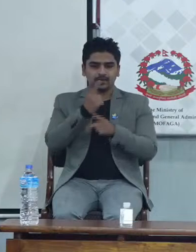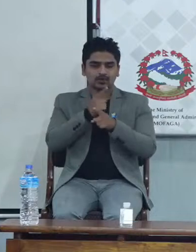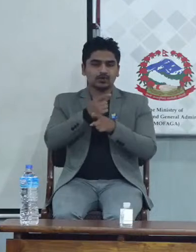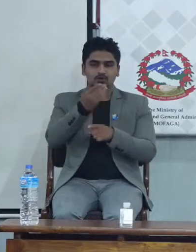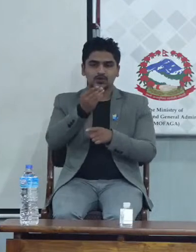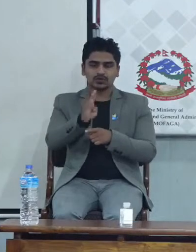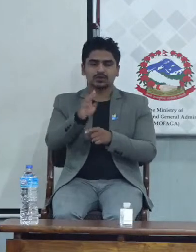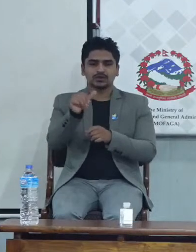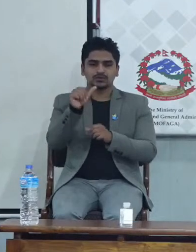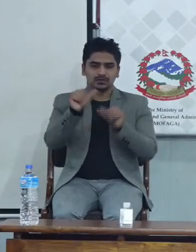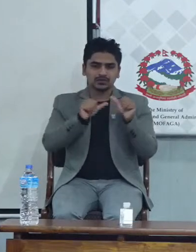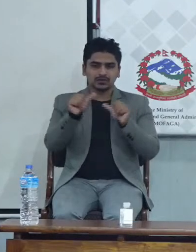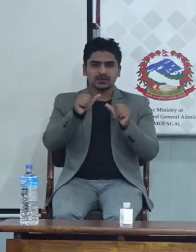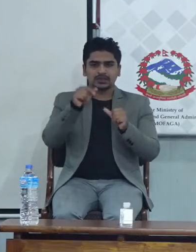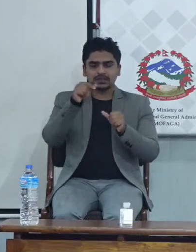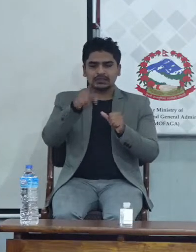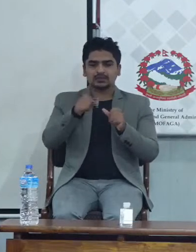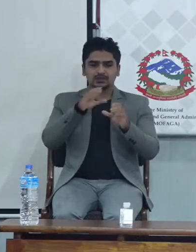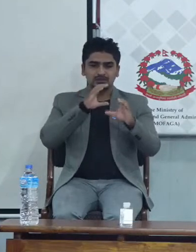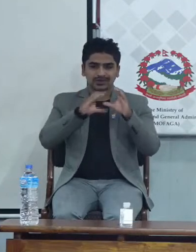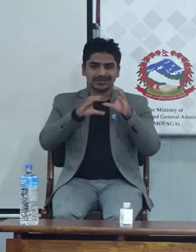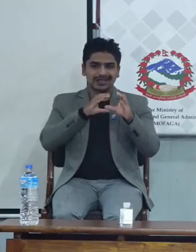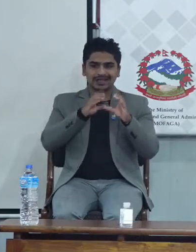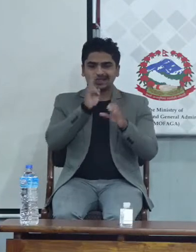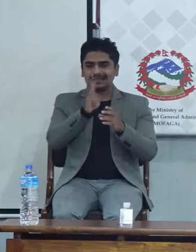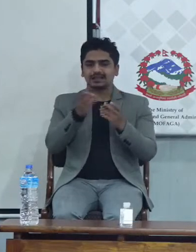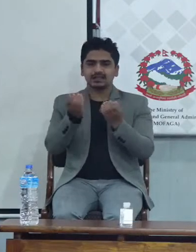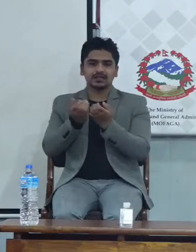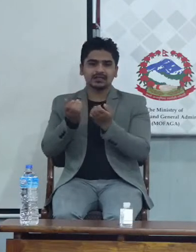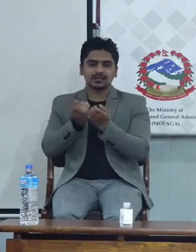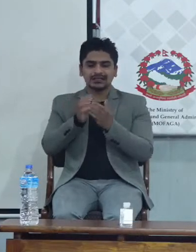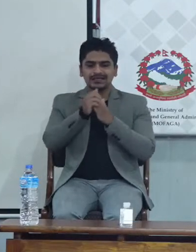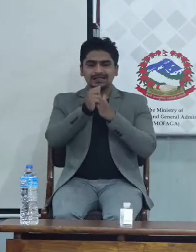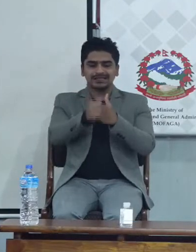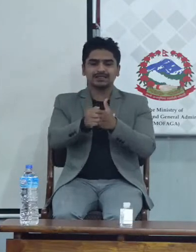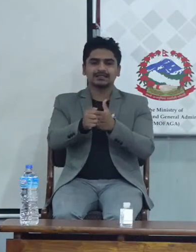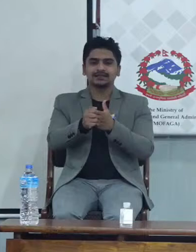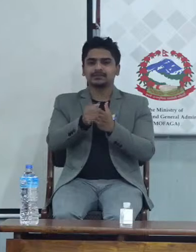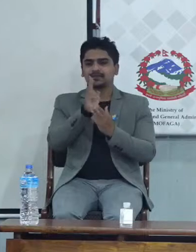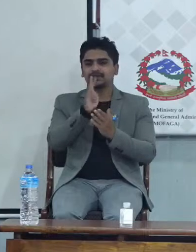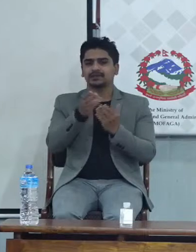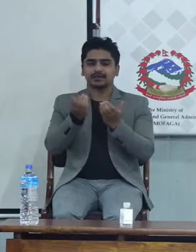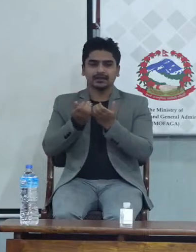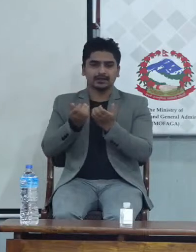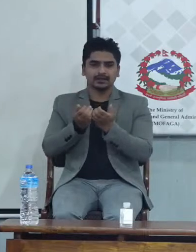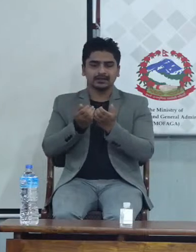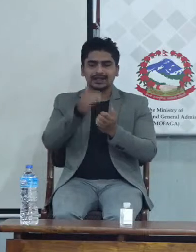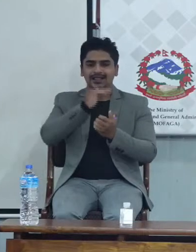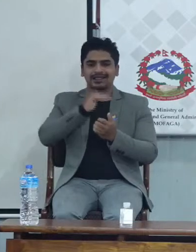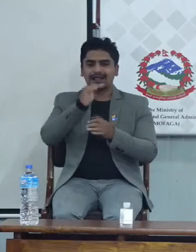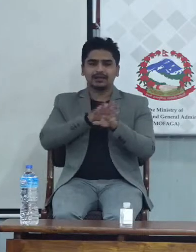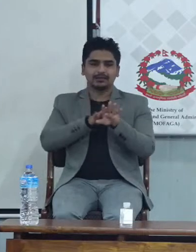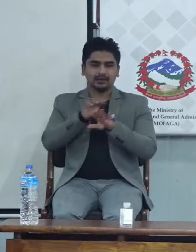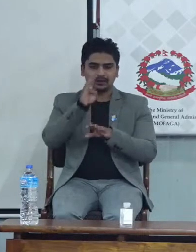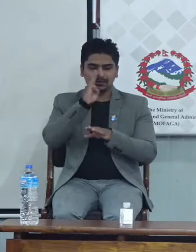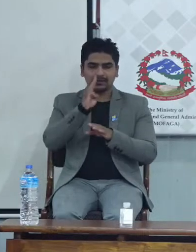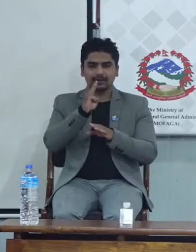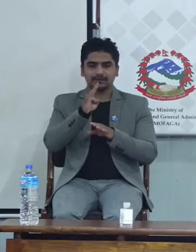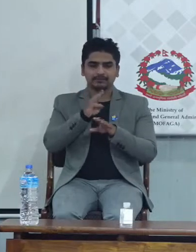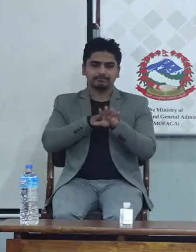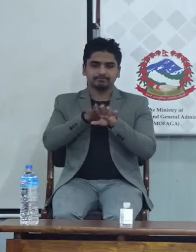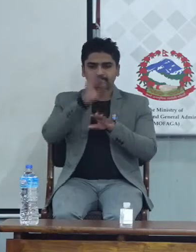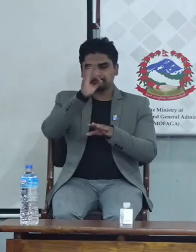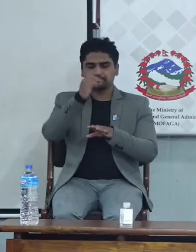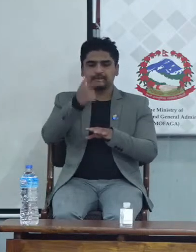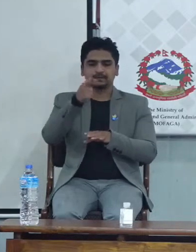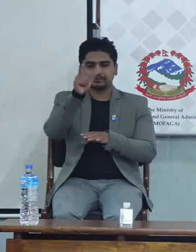leadership, and in training, who is a very expert in this sector, Dr. Kishore Adhikari, and I would